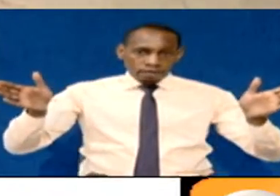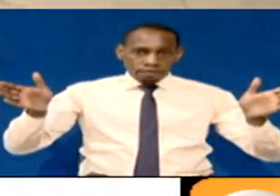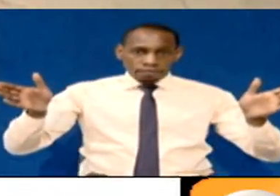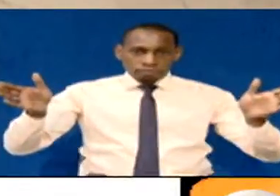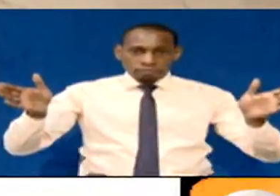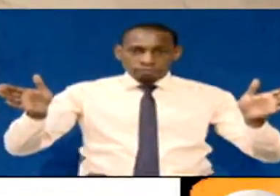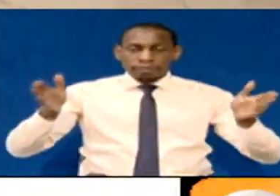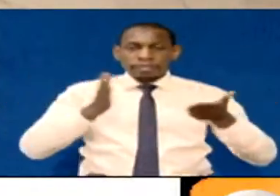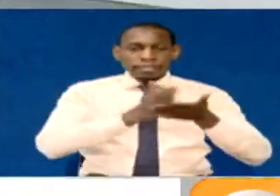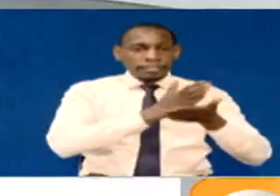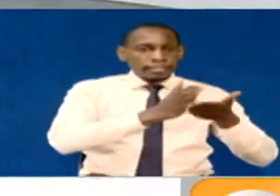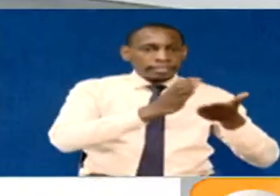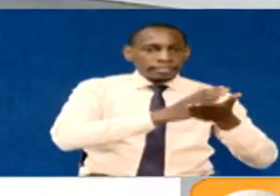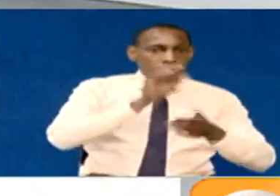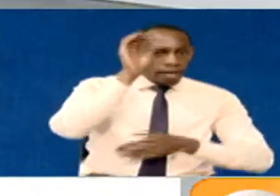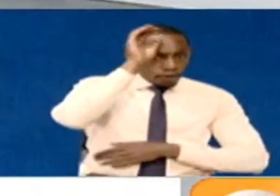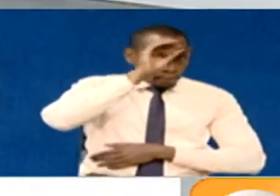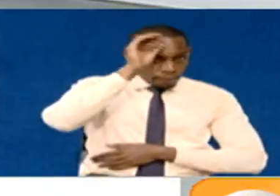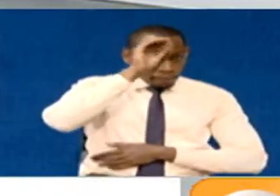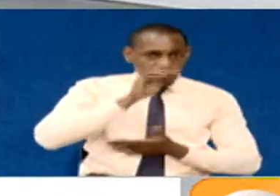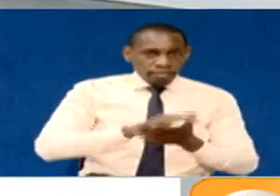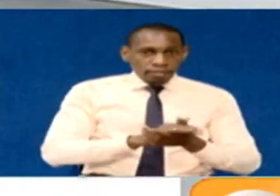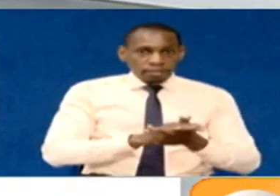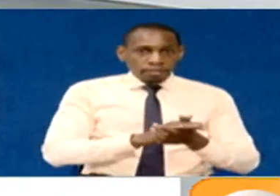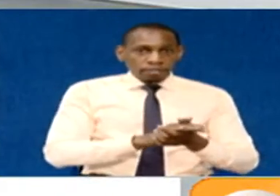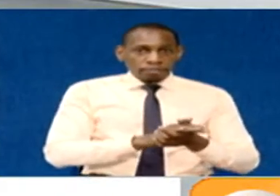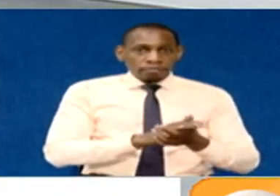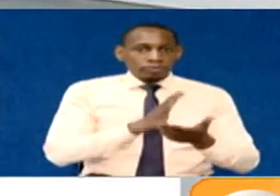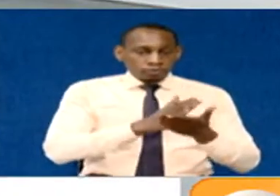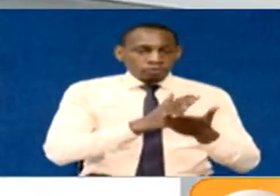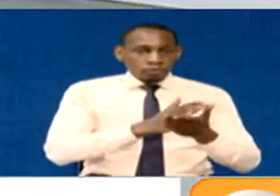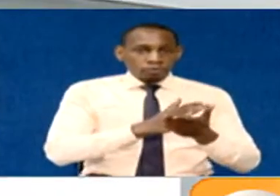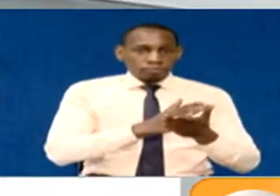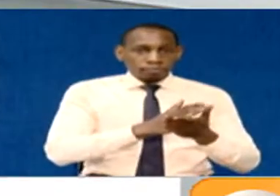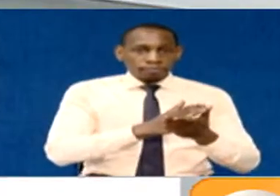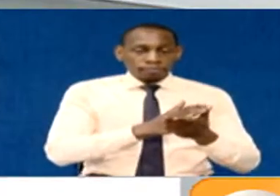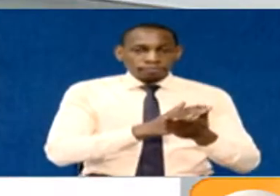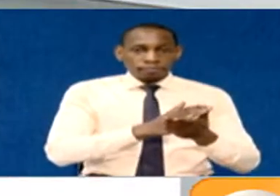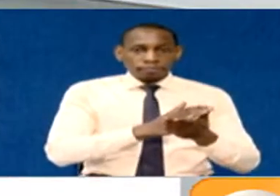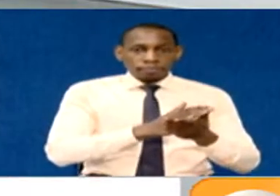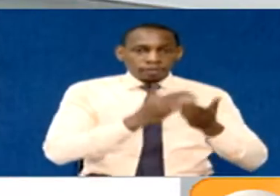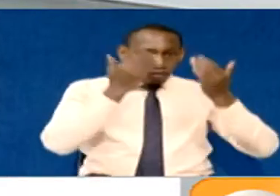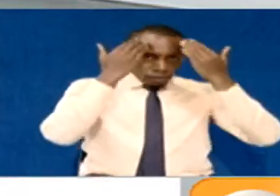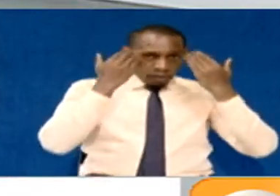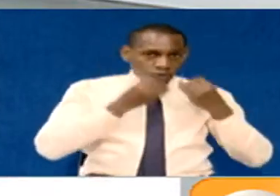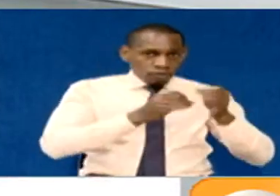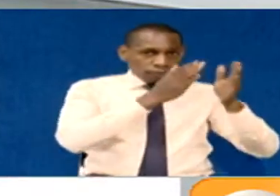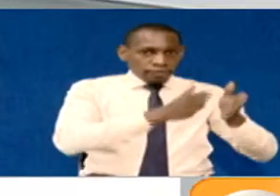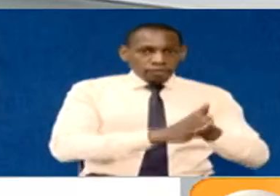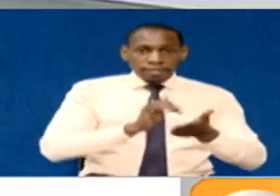and shared opinion of very authoritative voices within the judiciary that this